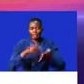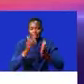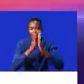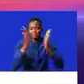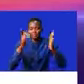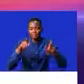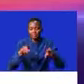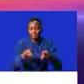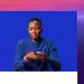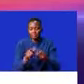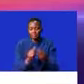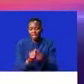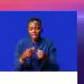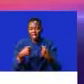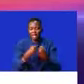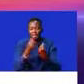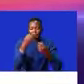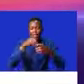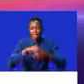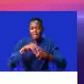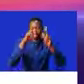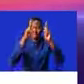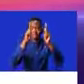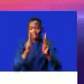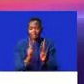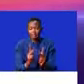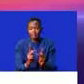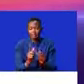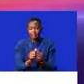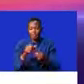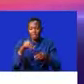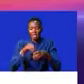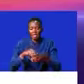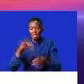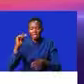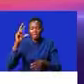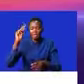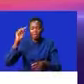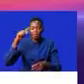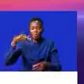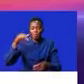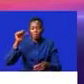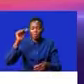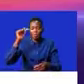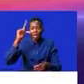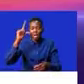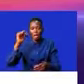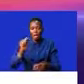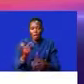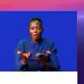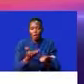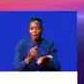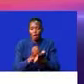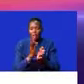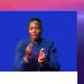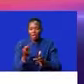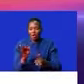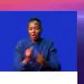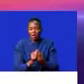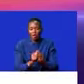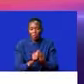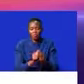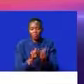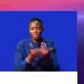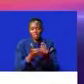koro ne obagi e boma nindo ma Kisumu kar rito lee noendo ma Impala kama apisasa ma rito lee go eko mag bunge manendo